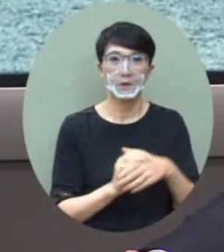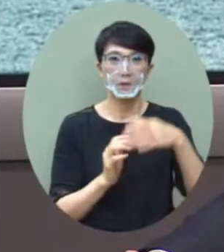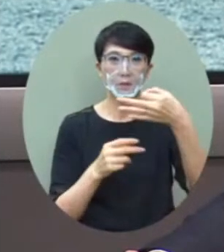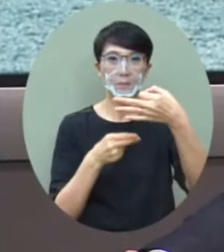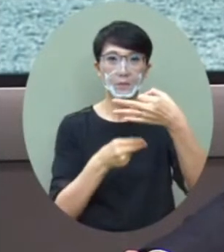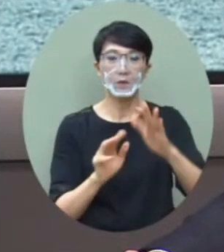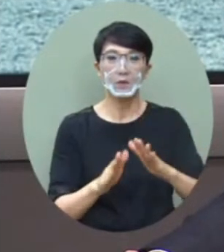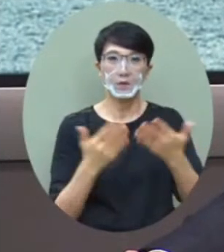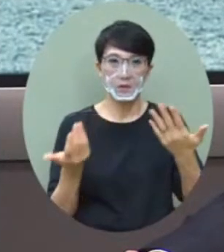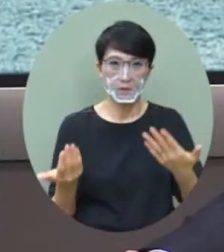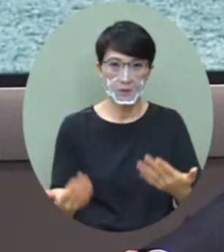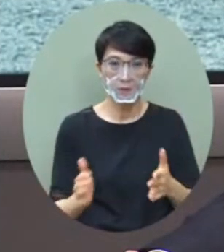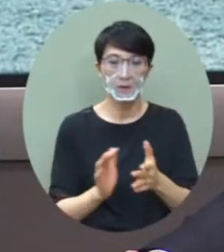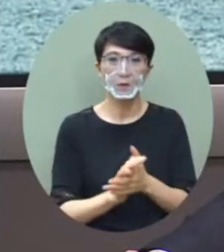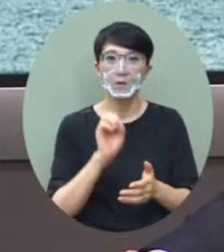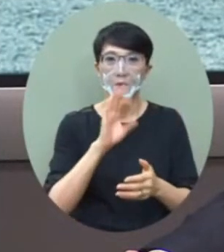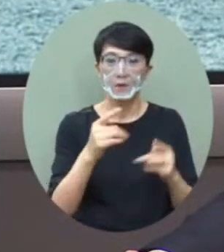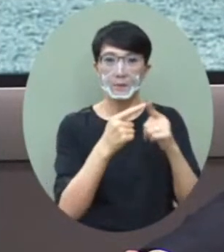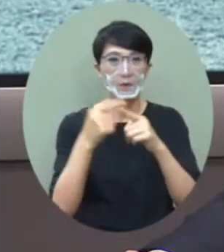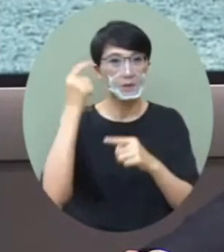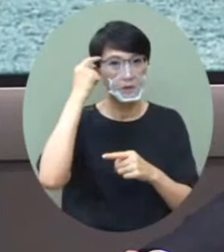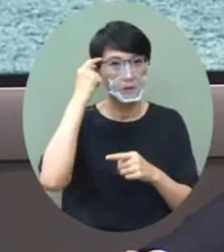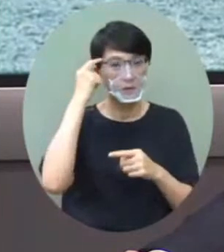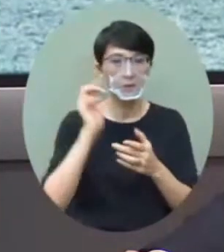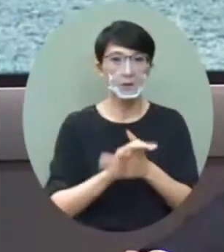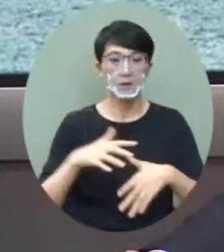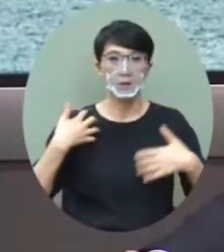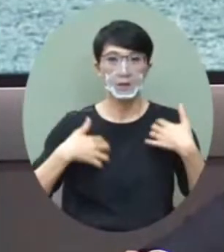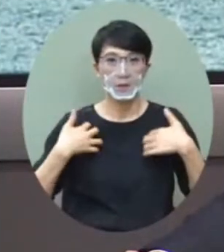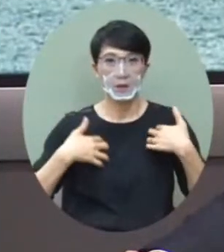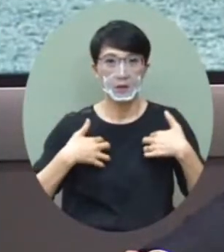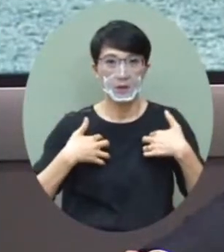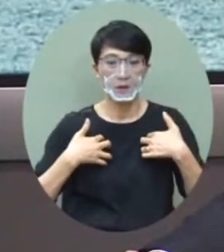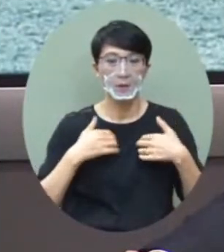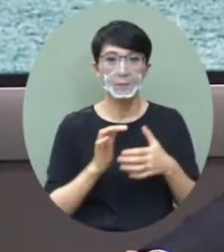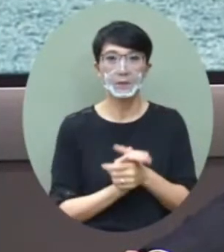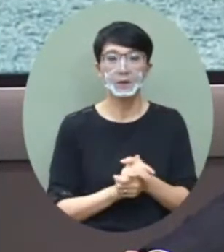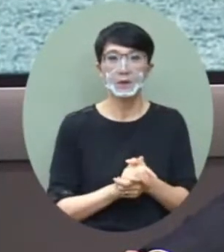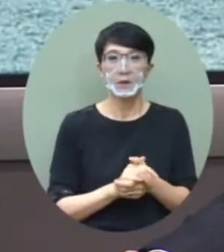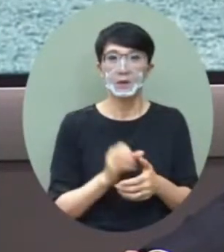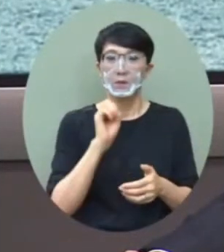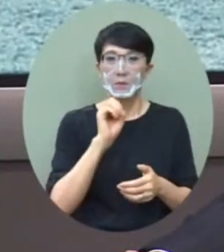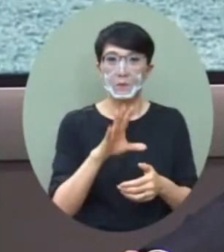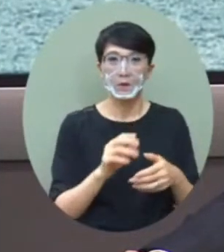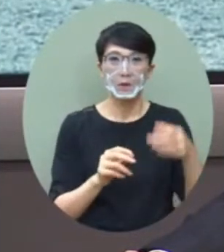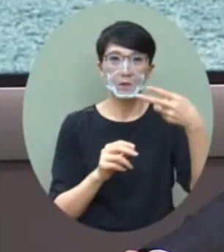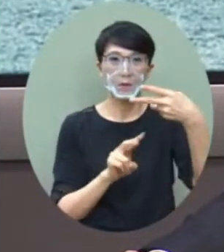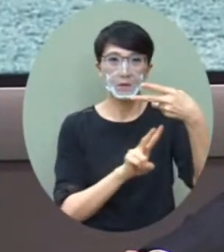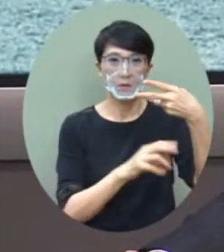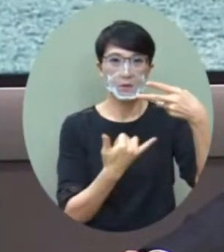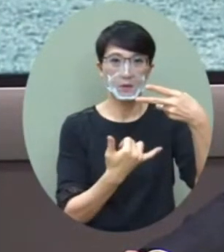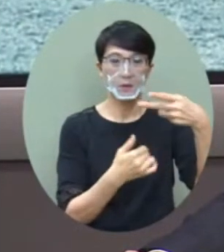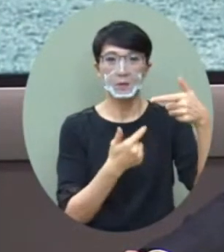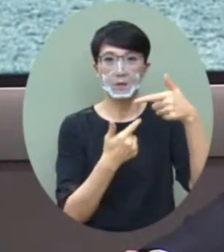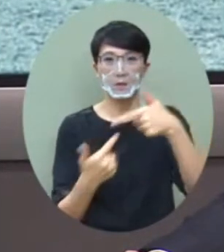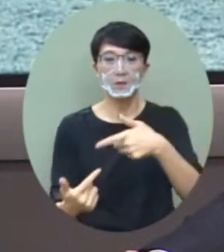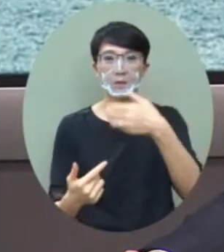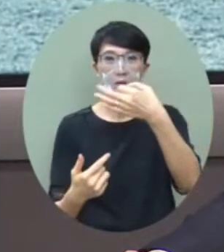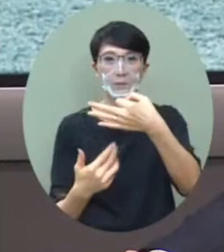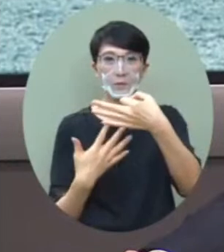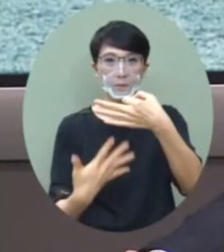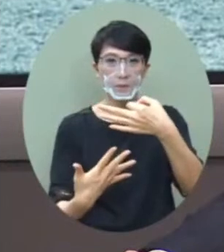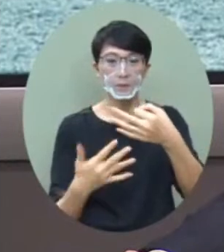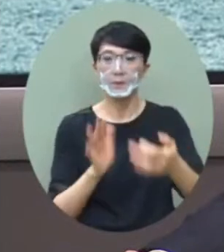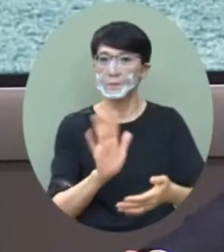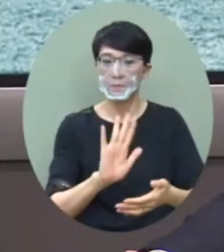individuals tested positive for COVID-19 using RAT to report the cases. We advised